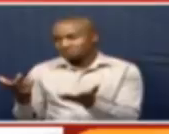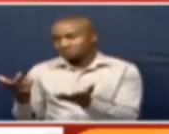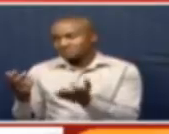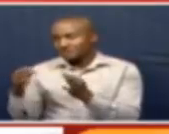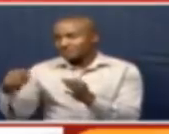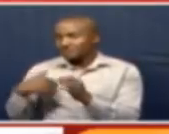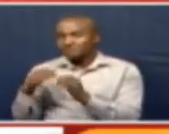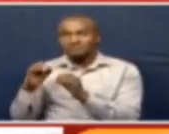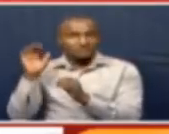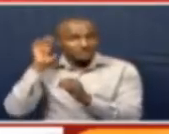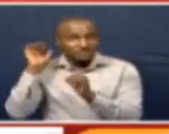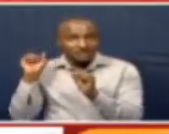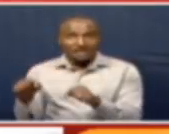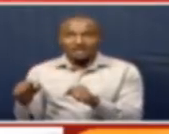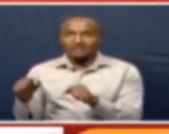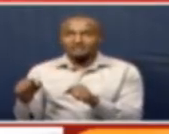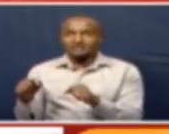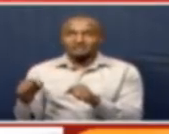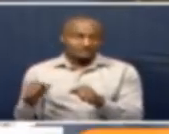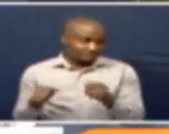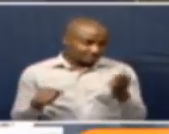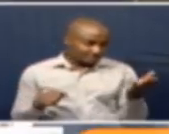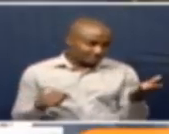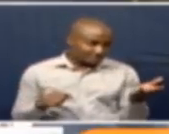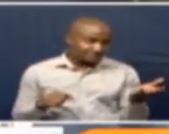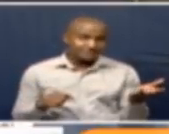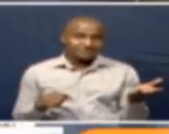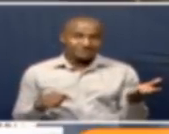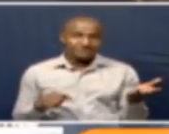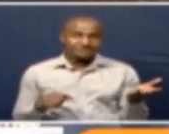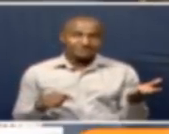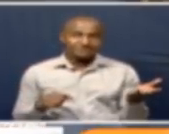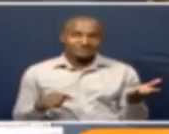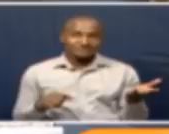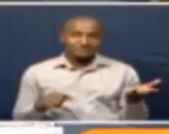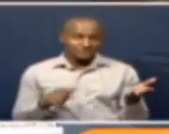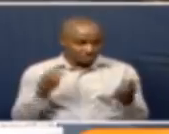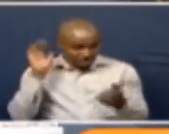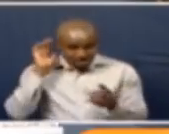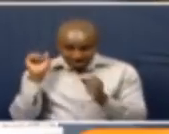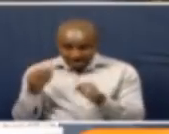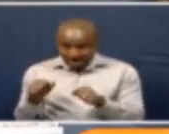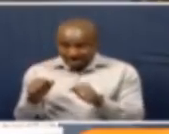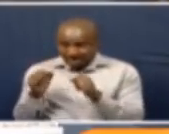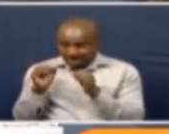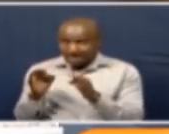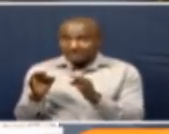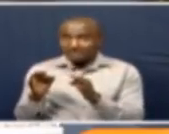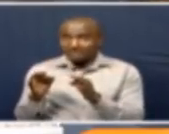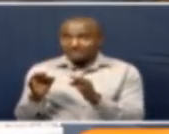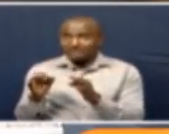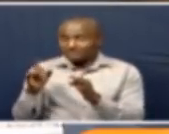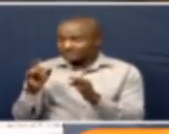you really listen to me? Steve, will you? Just answer, honestly, really, answer. Will you listen to a case whereby you're supposed to follow